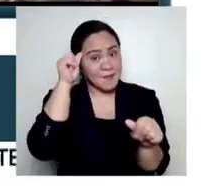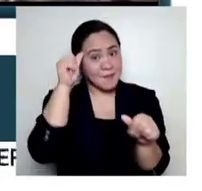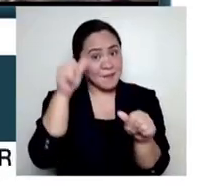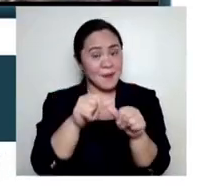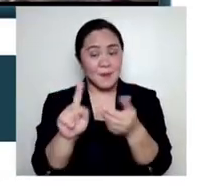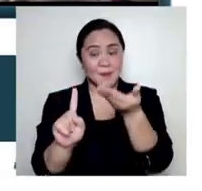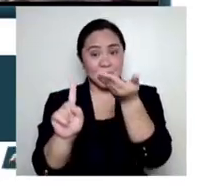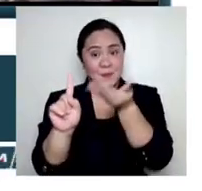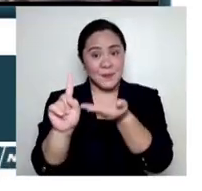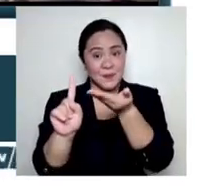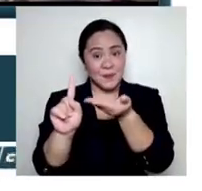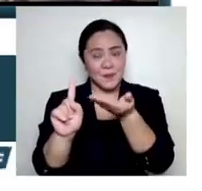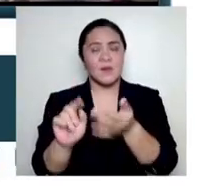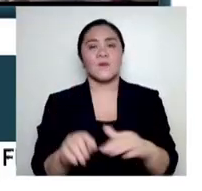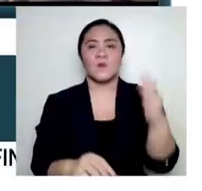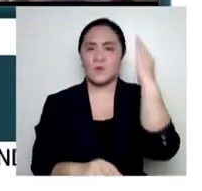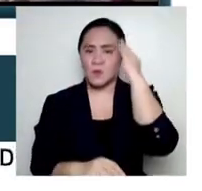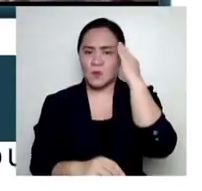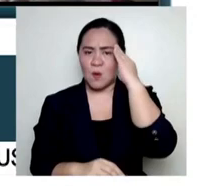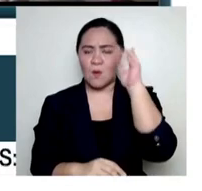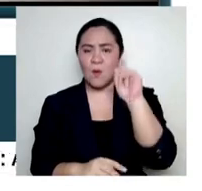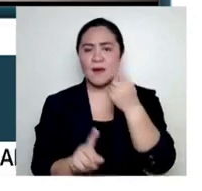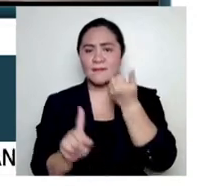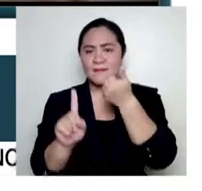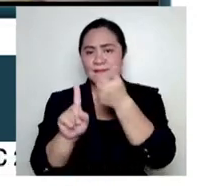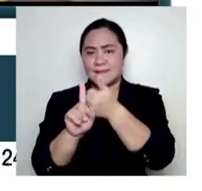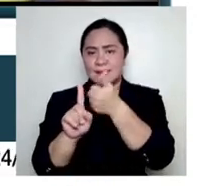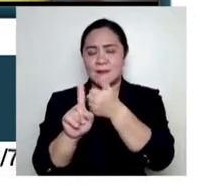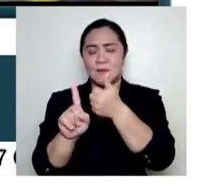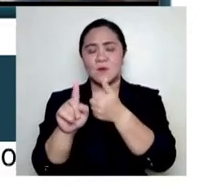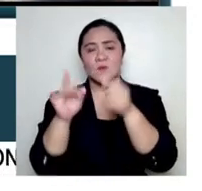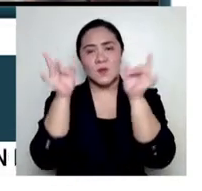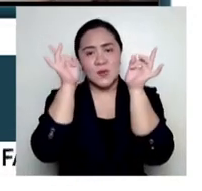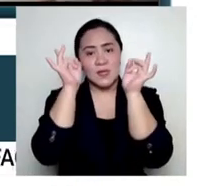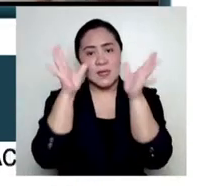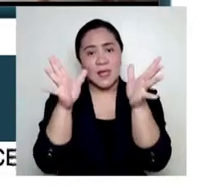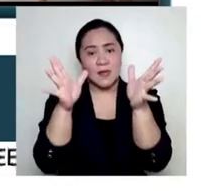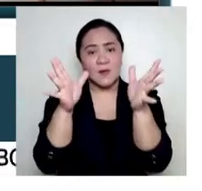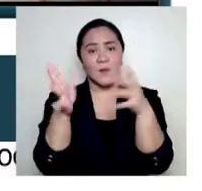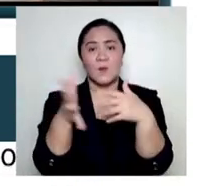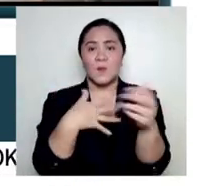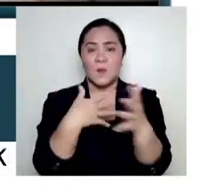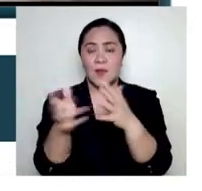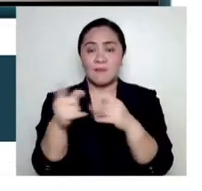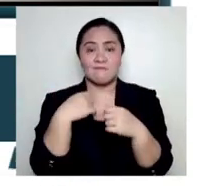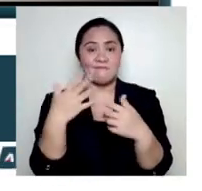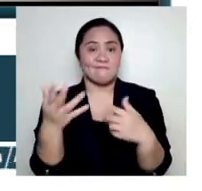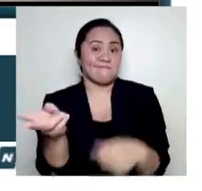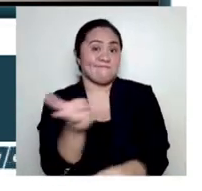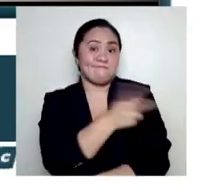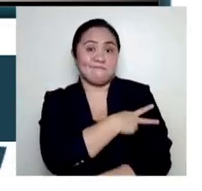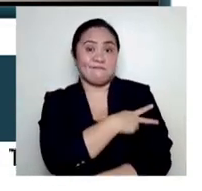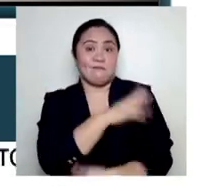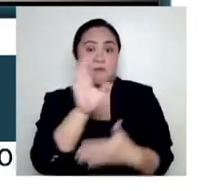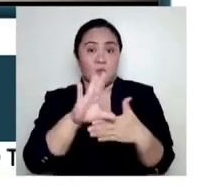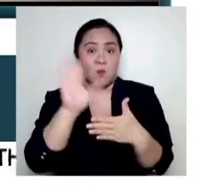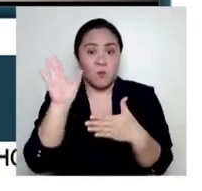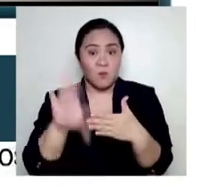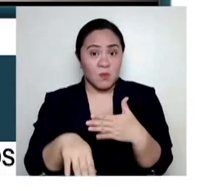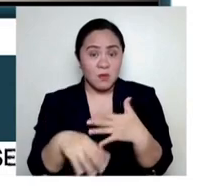have to know and understand his or her risk as to whether you are fully vaccinated and boosted, you are